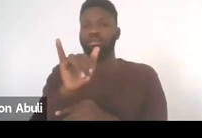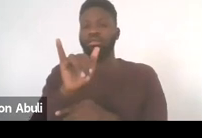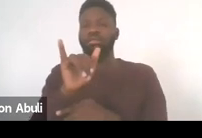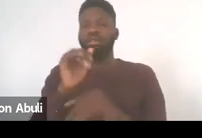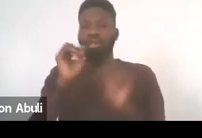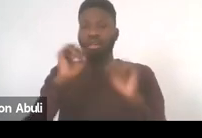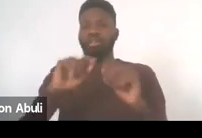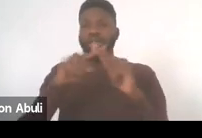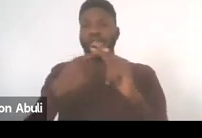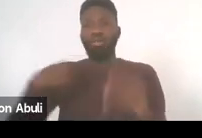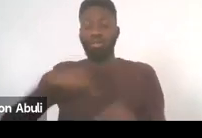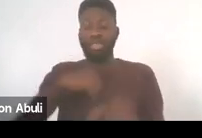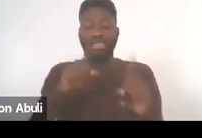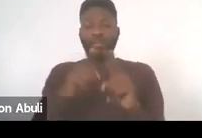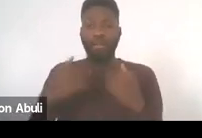up